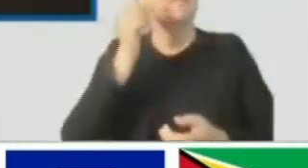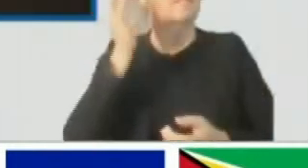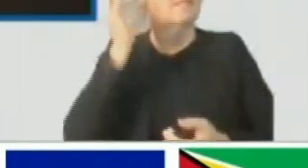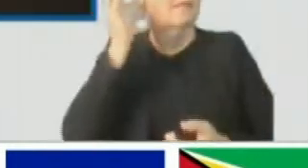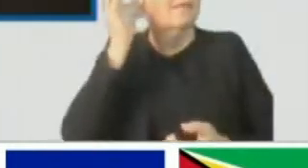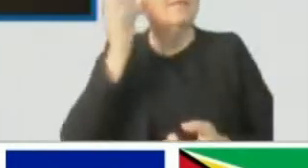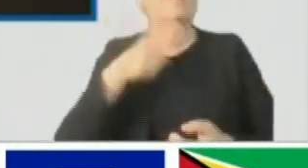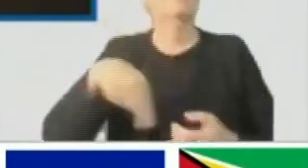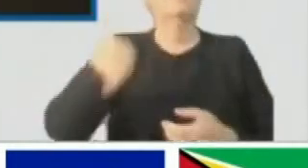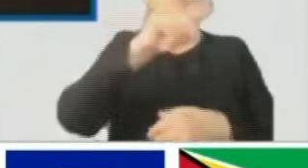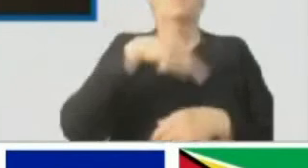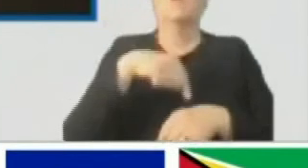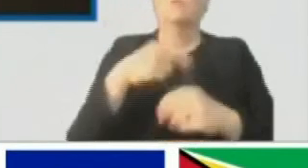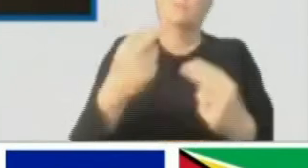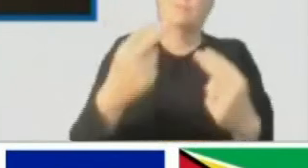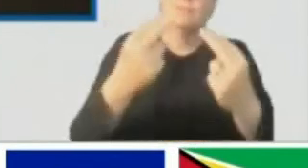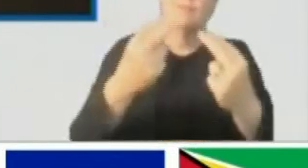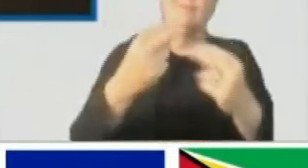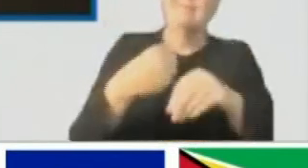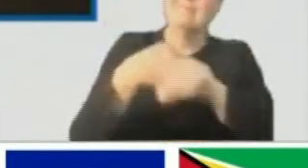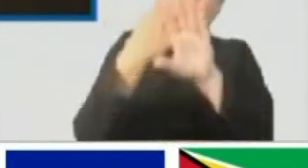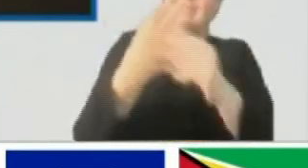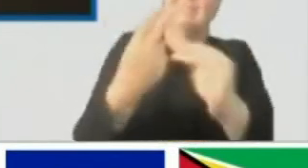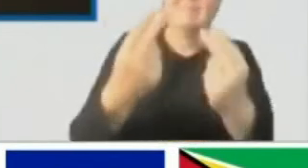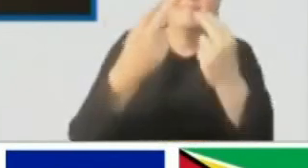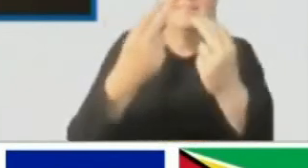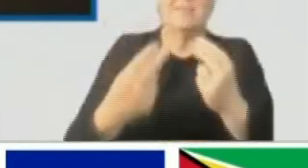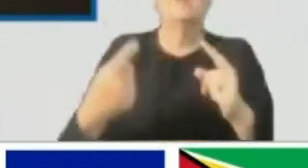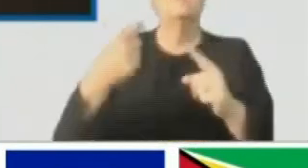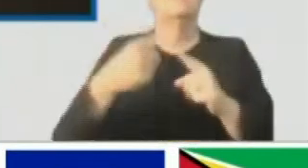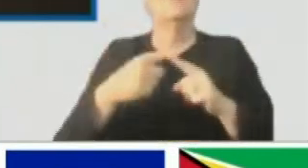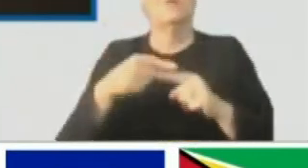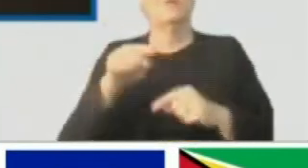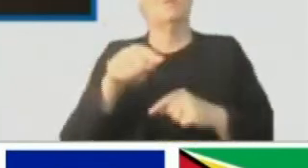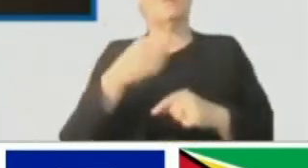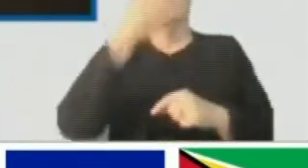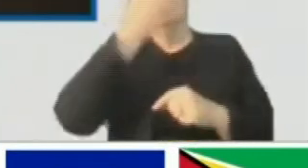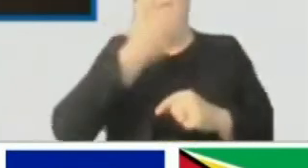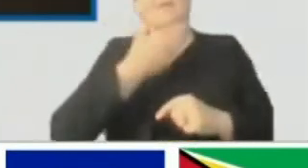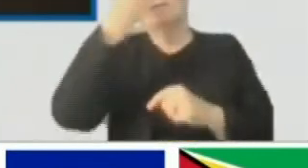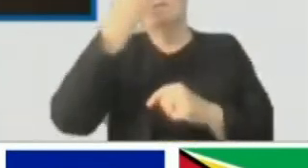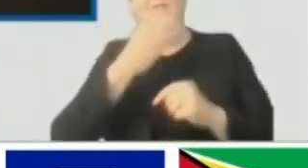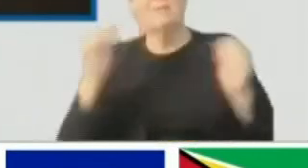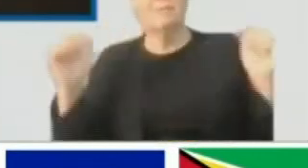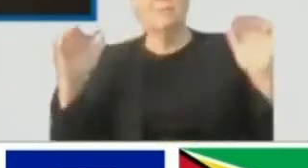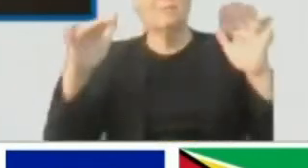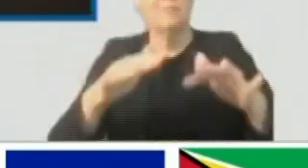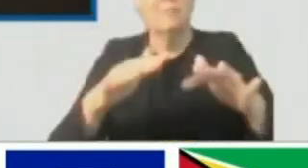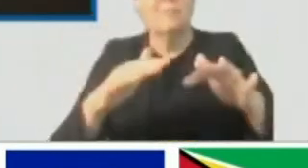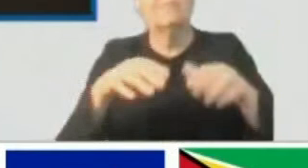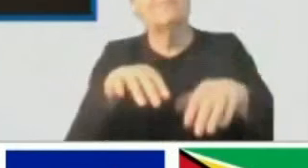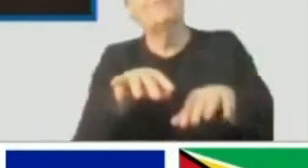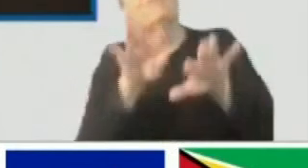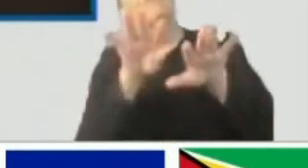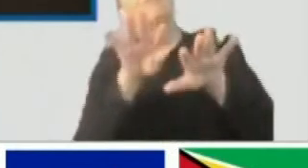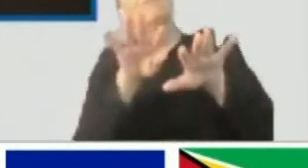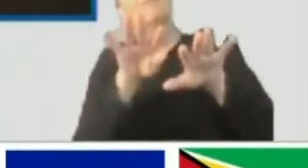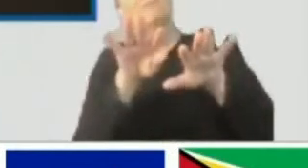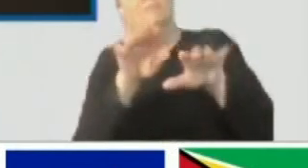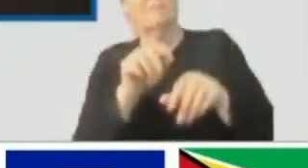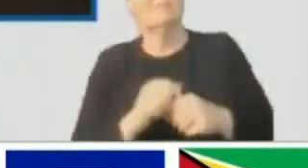here observing the disaster risk management protocols, I use this